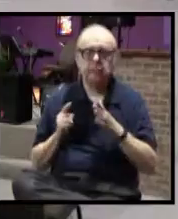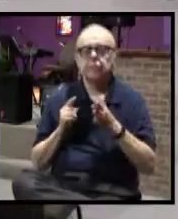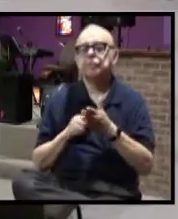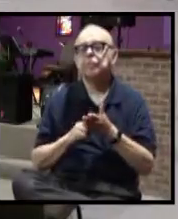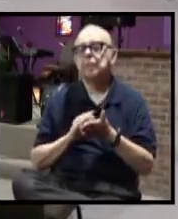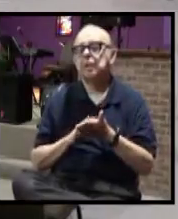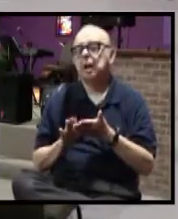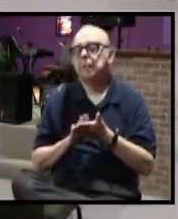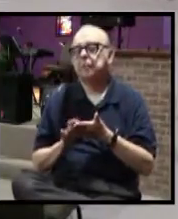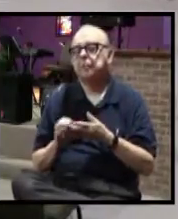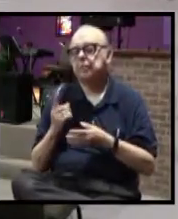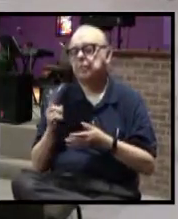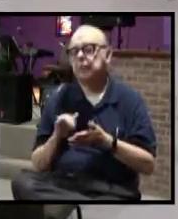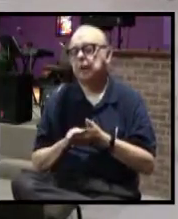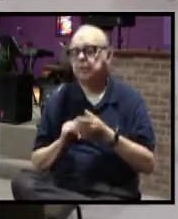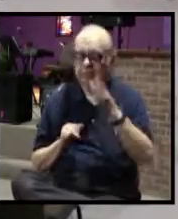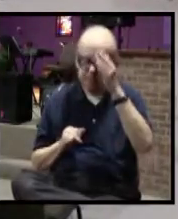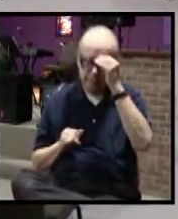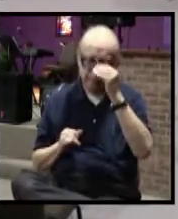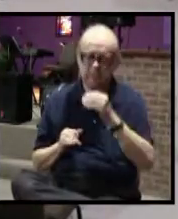and understanding.